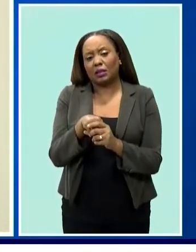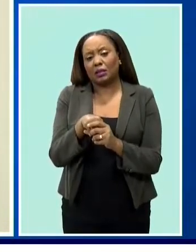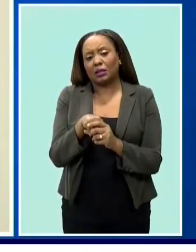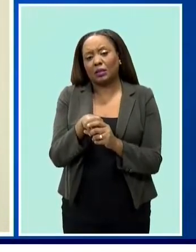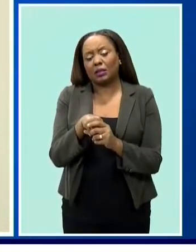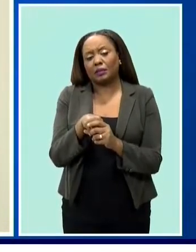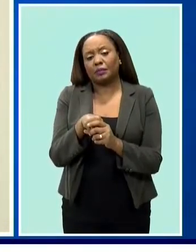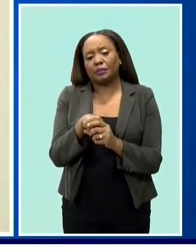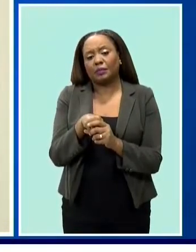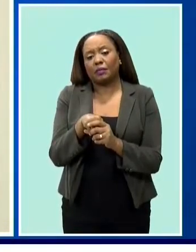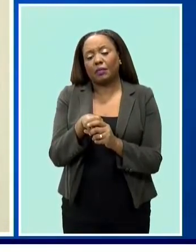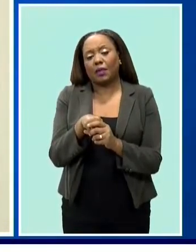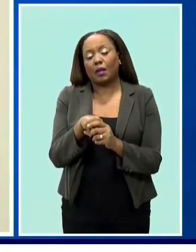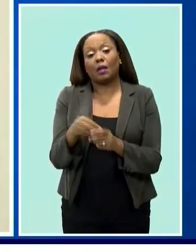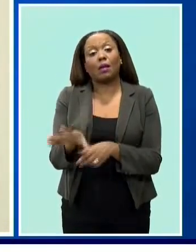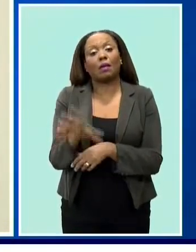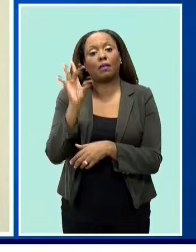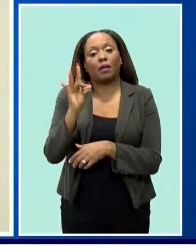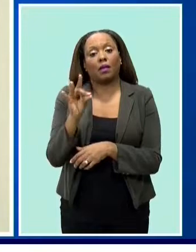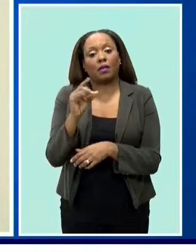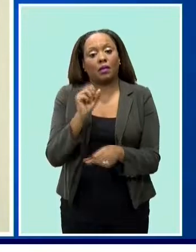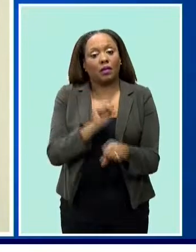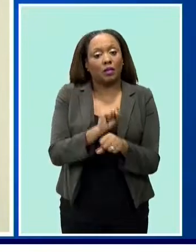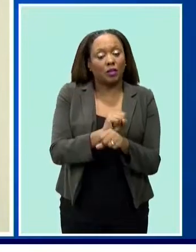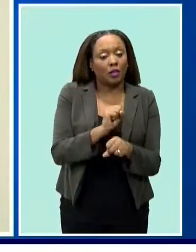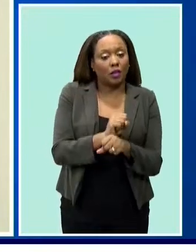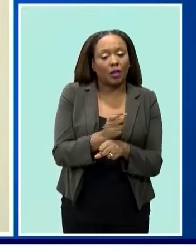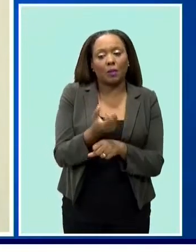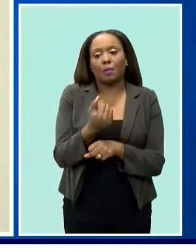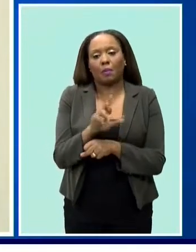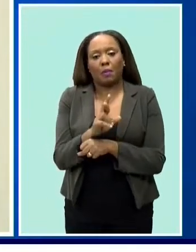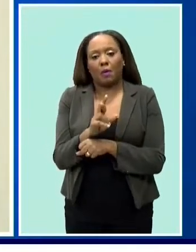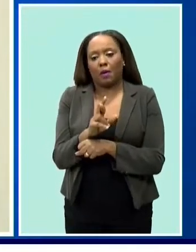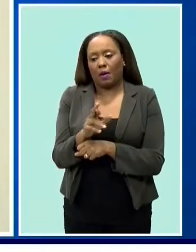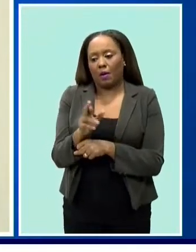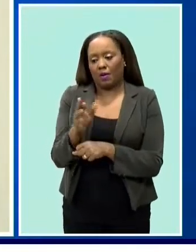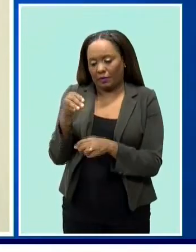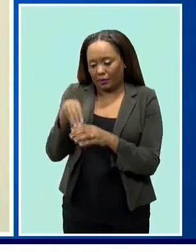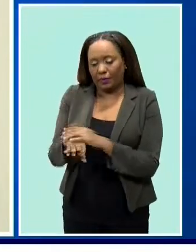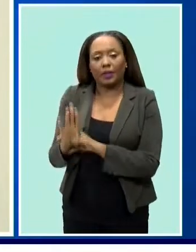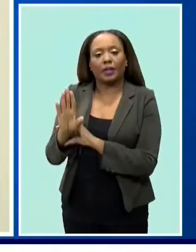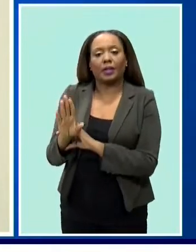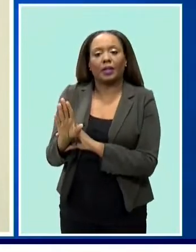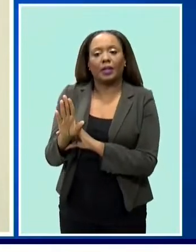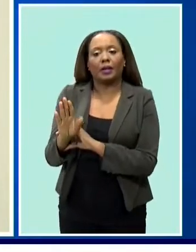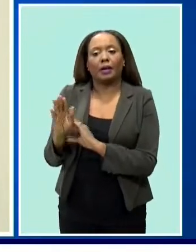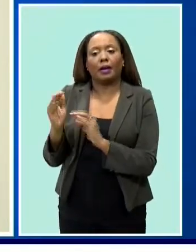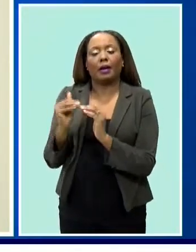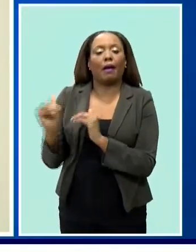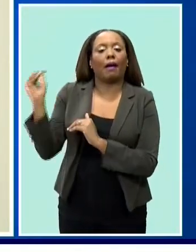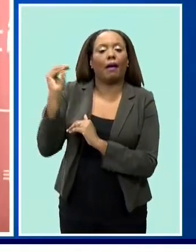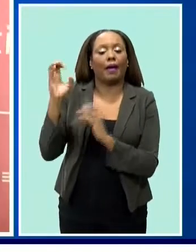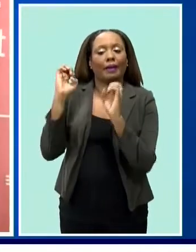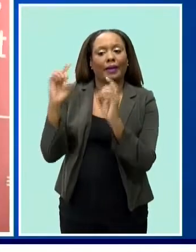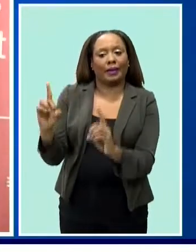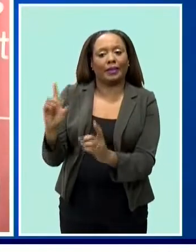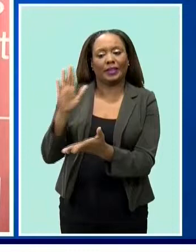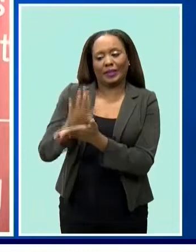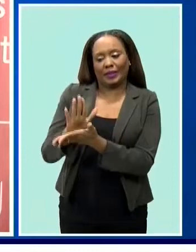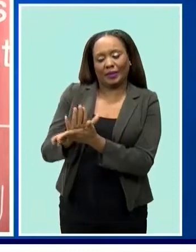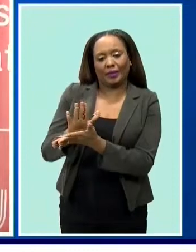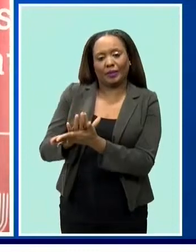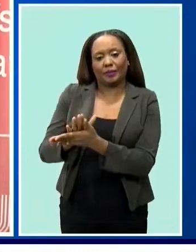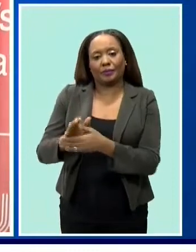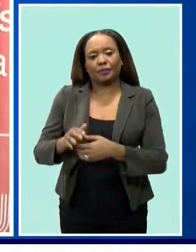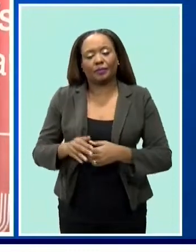2016 secured employment or became enrolled in an educational or vocational training institution. The Acting